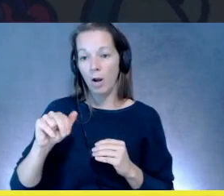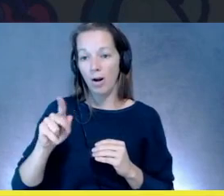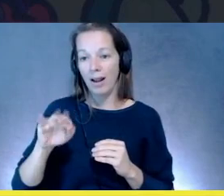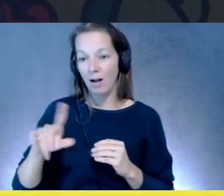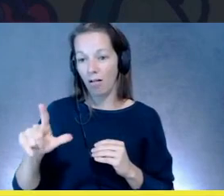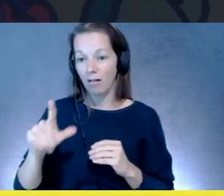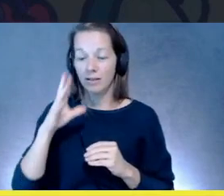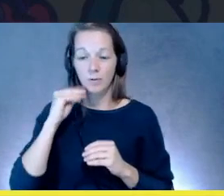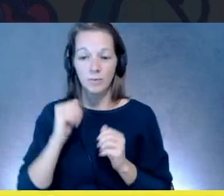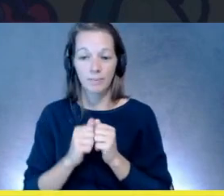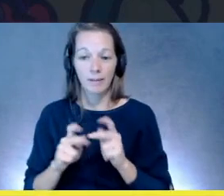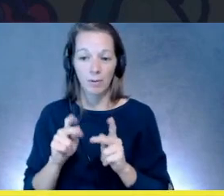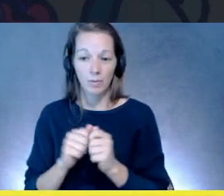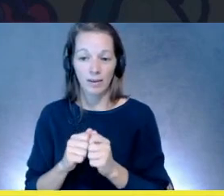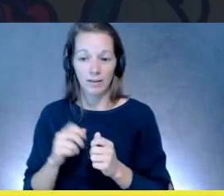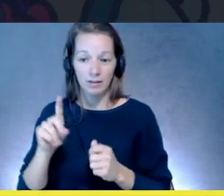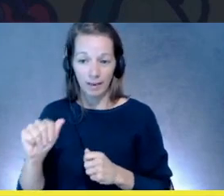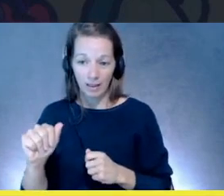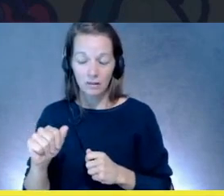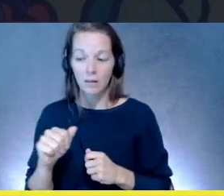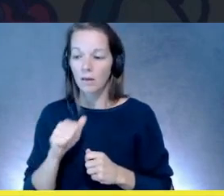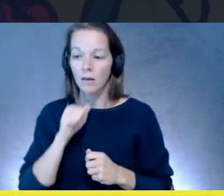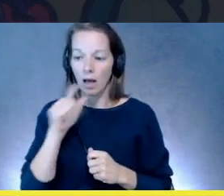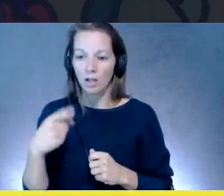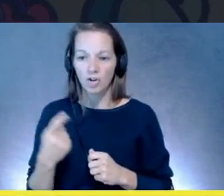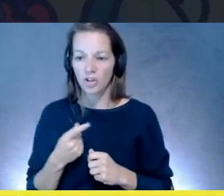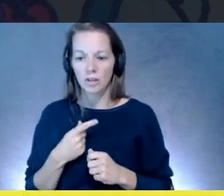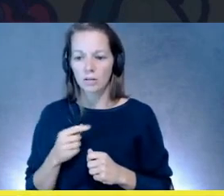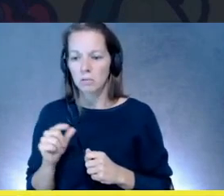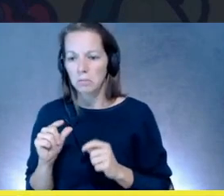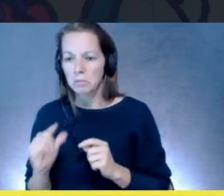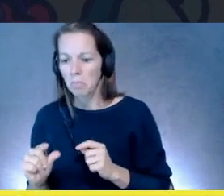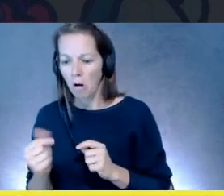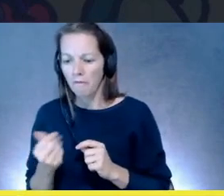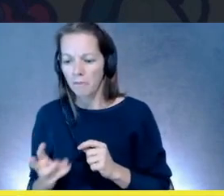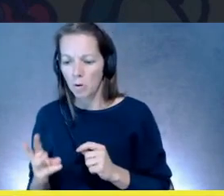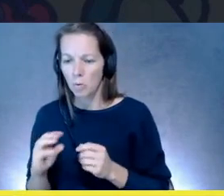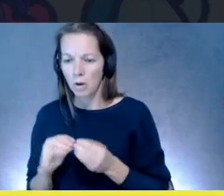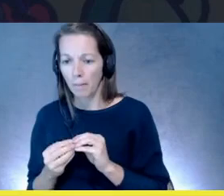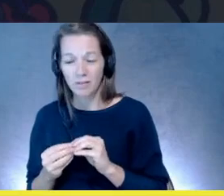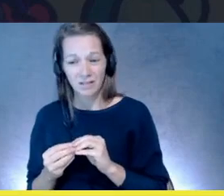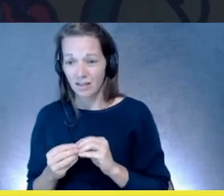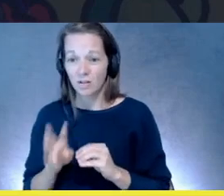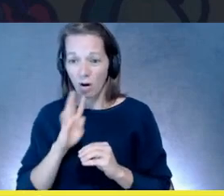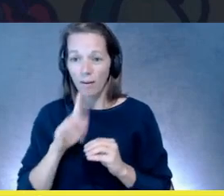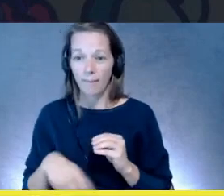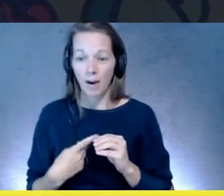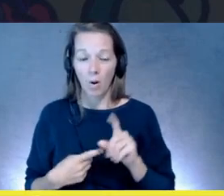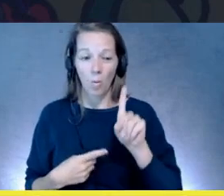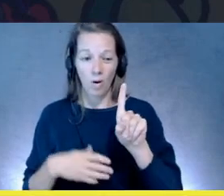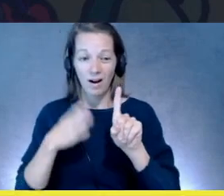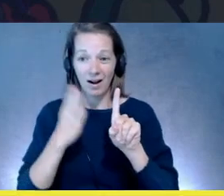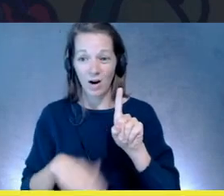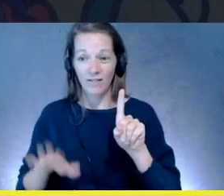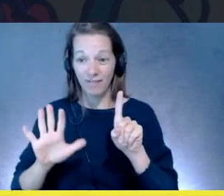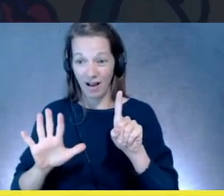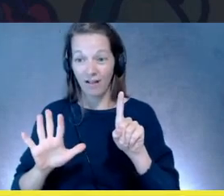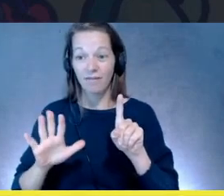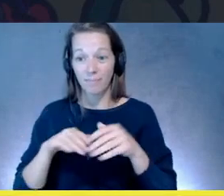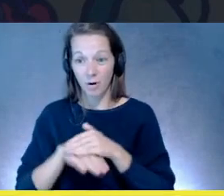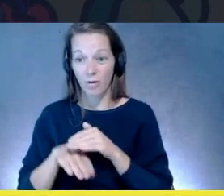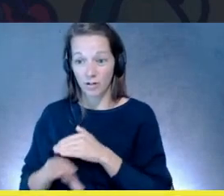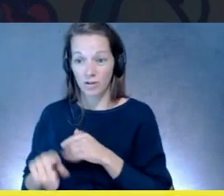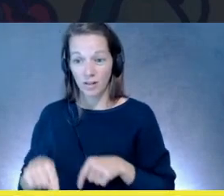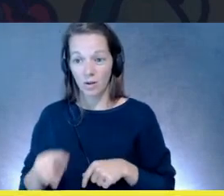with disabilities, it's not just a small fraction of births. We're talking about 1 out of every 5 births in the